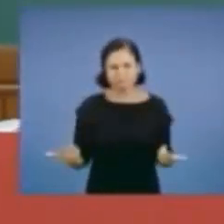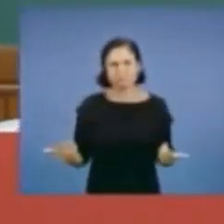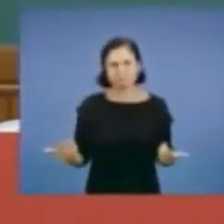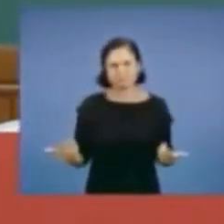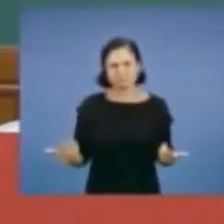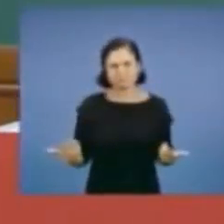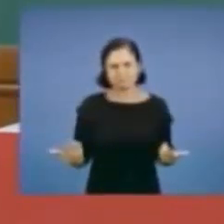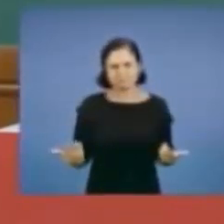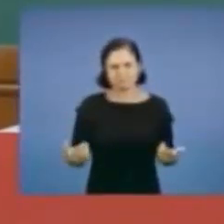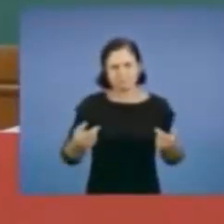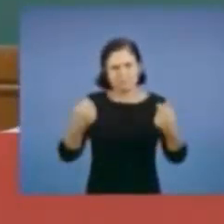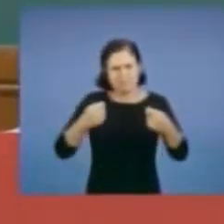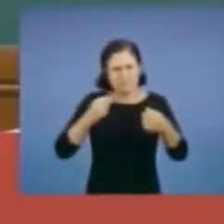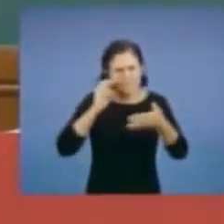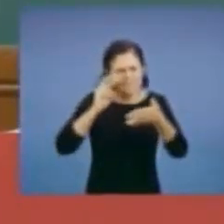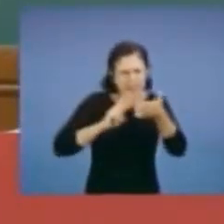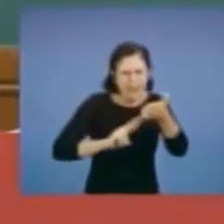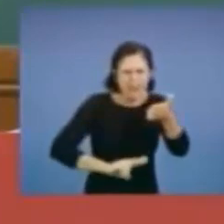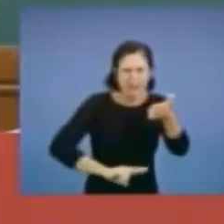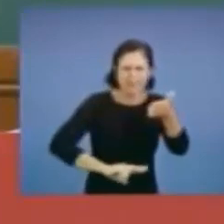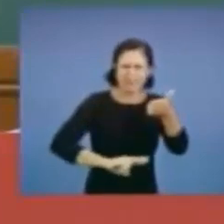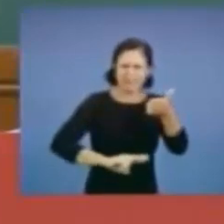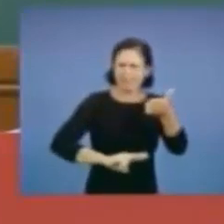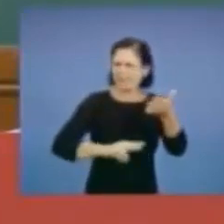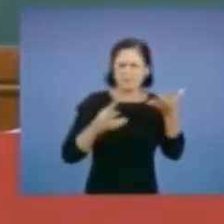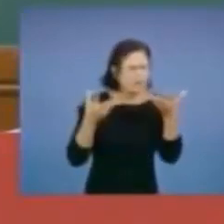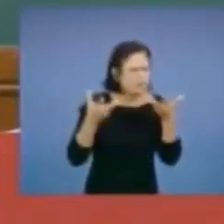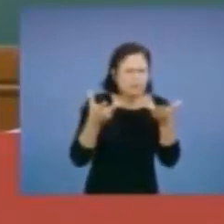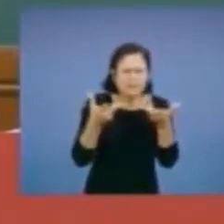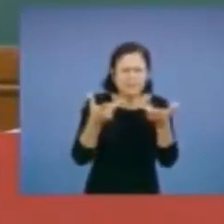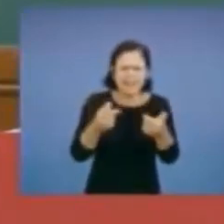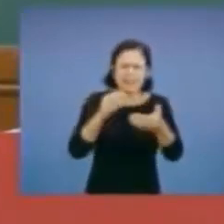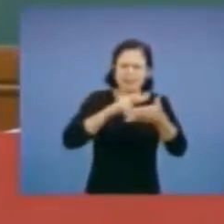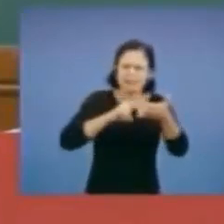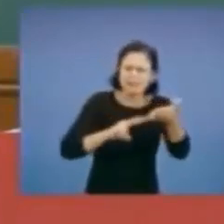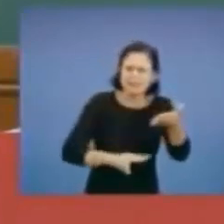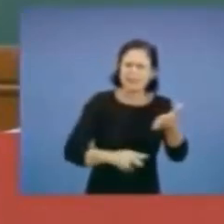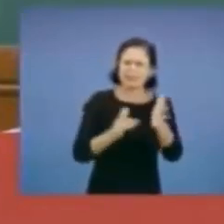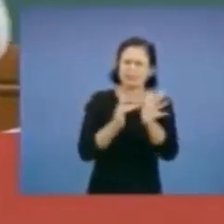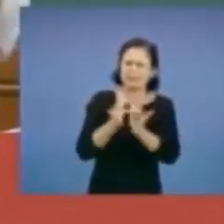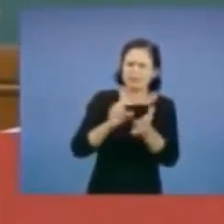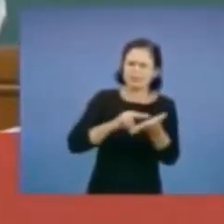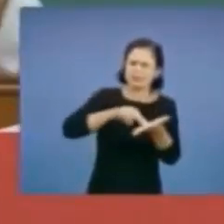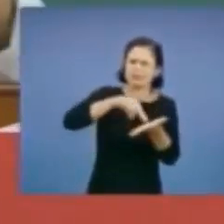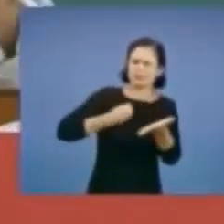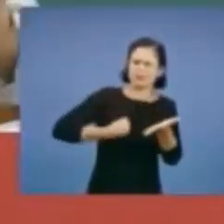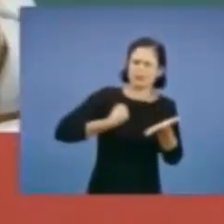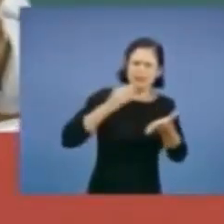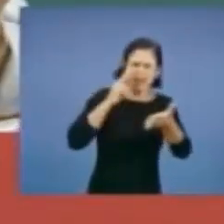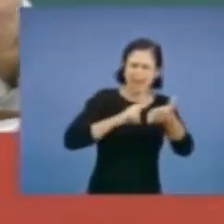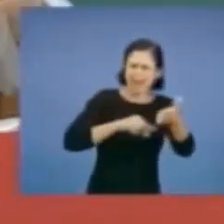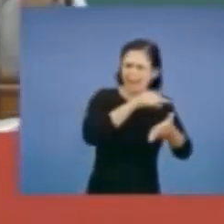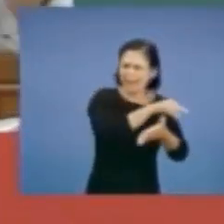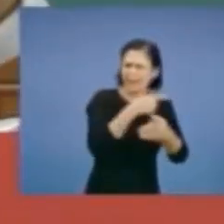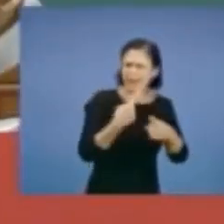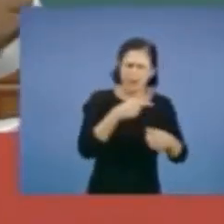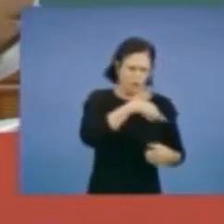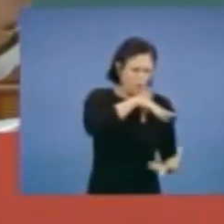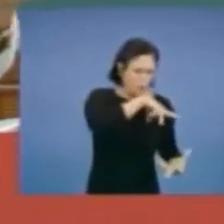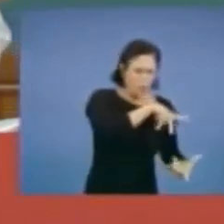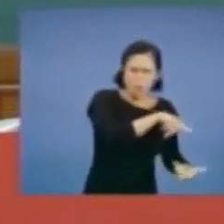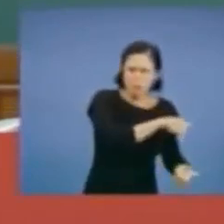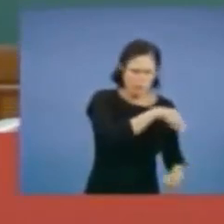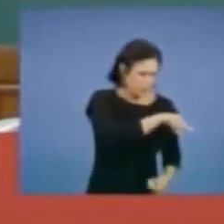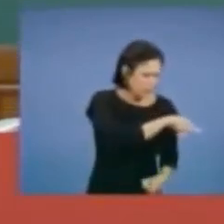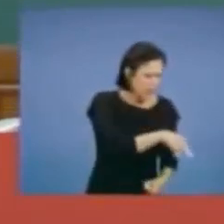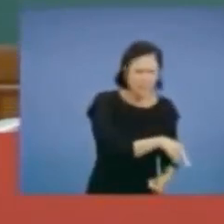the sheets. So the description of the resurrection of Jesus is something that is extraordinary, because there is